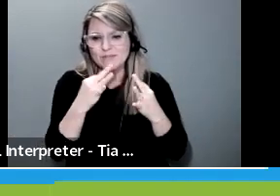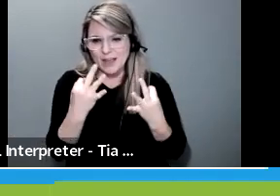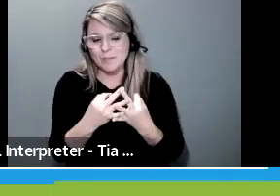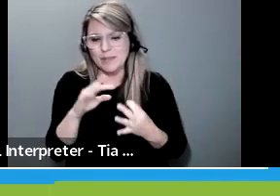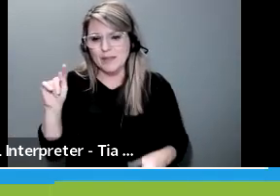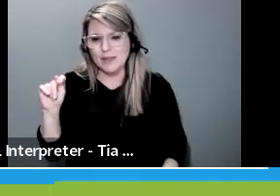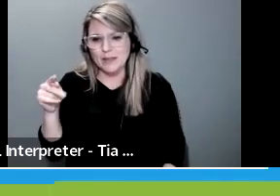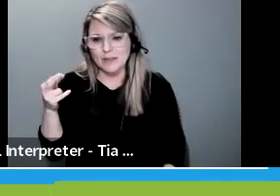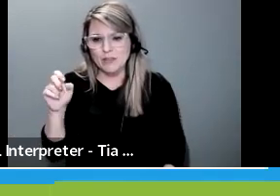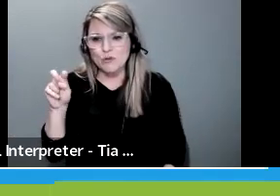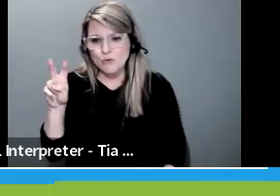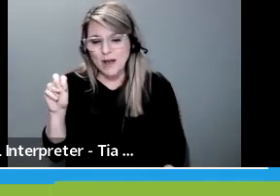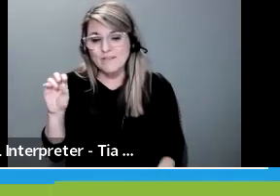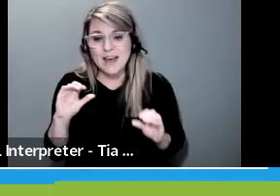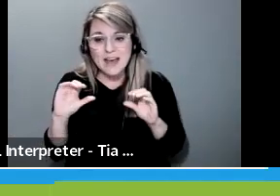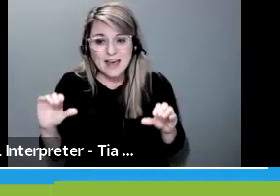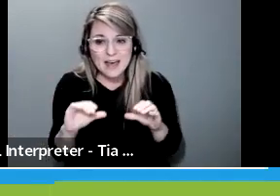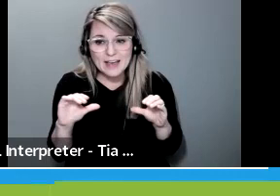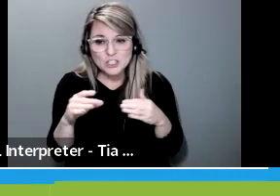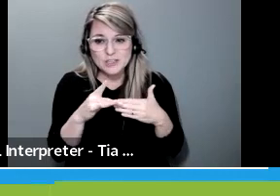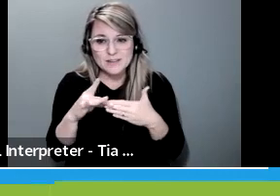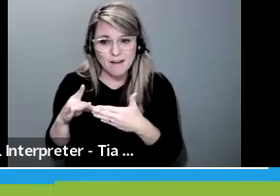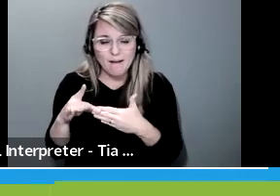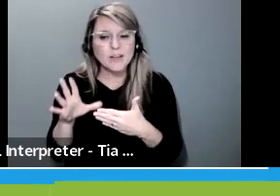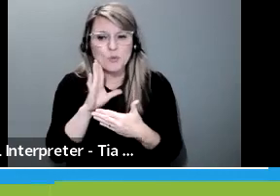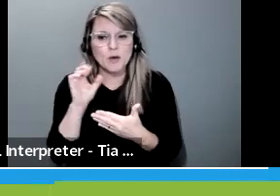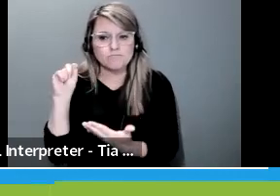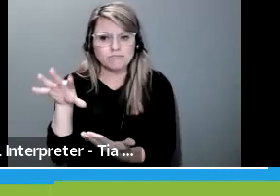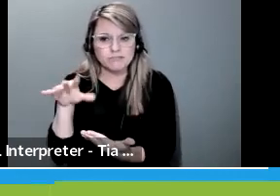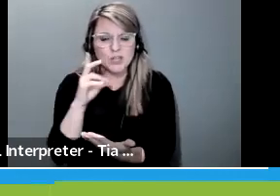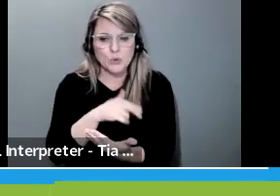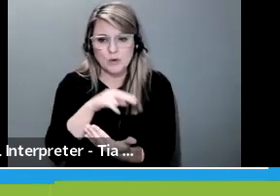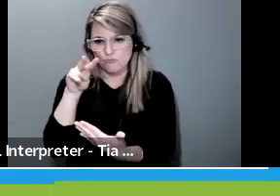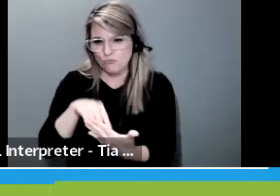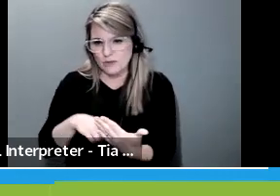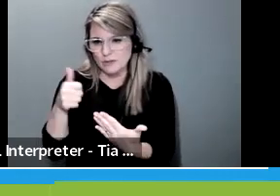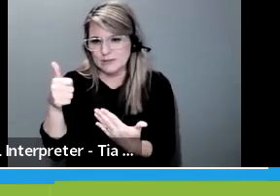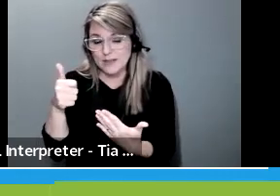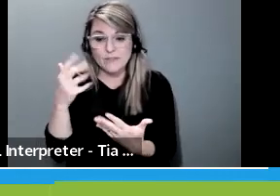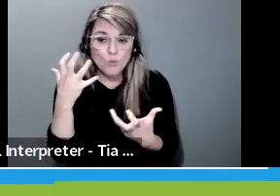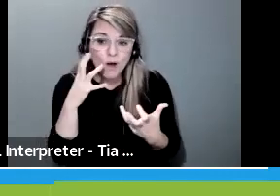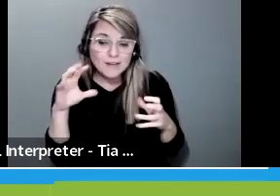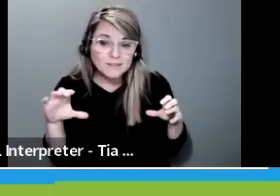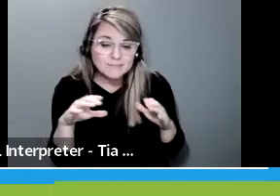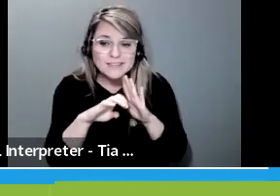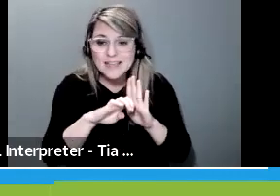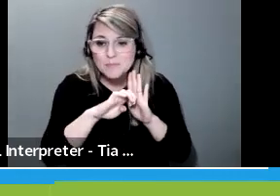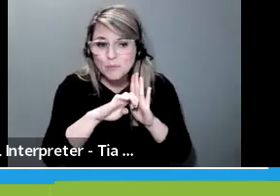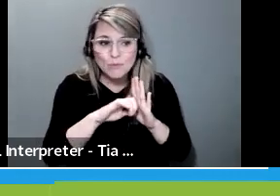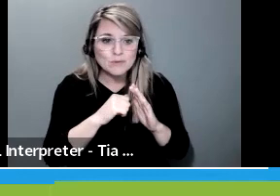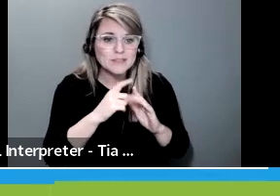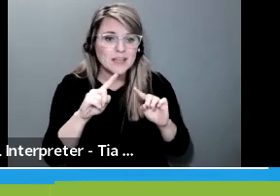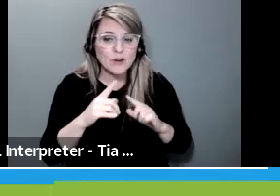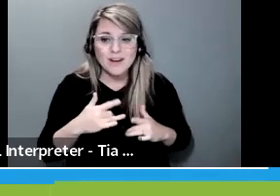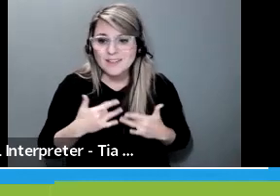action guide that has all of these. And if you want a lot of examples and a lot of activities around these, we encourage you